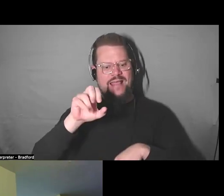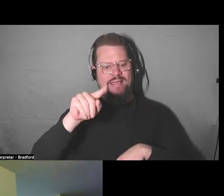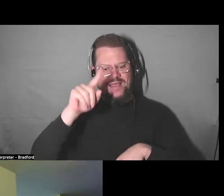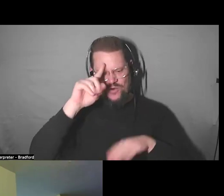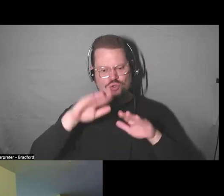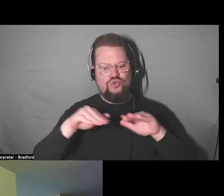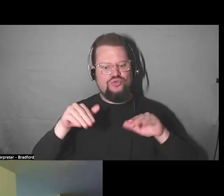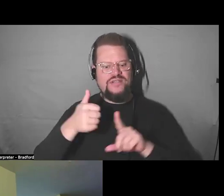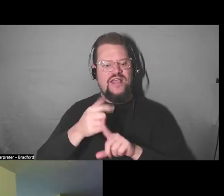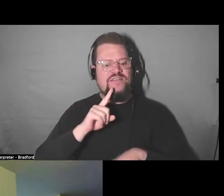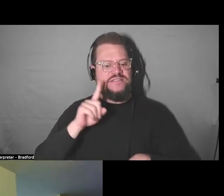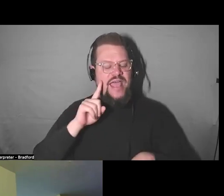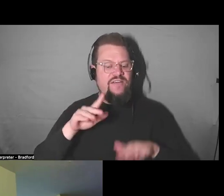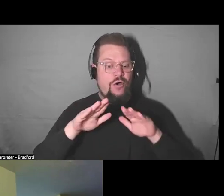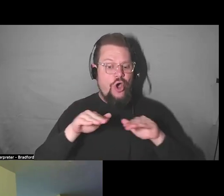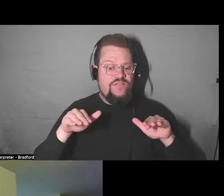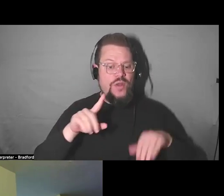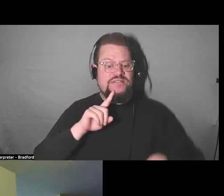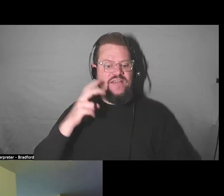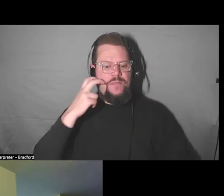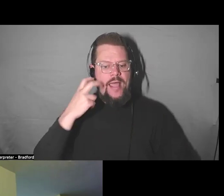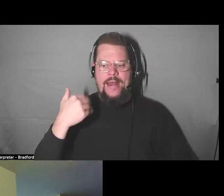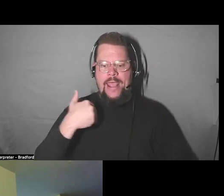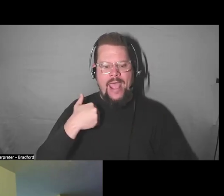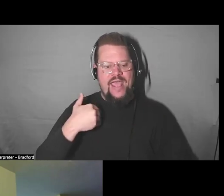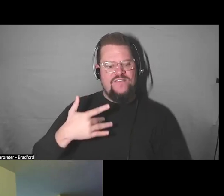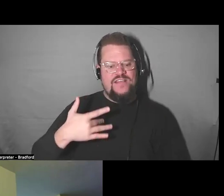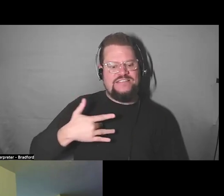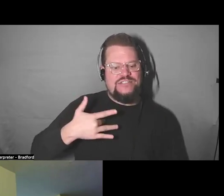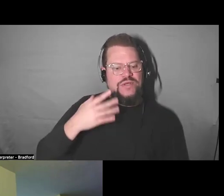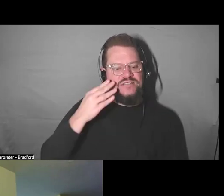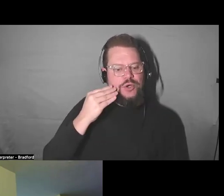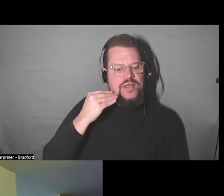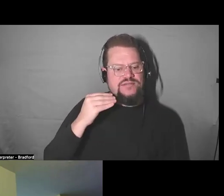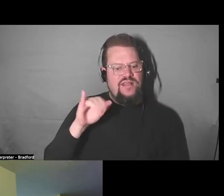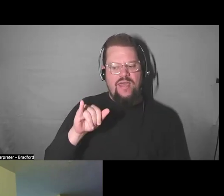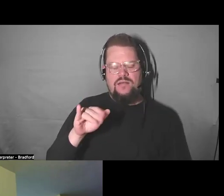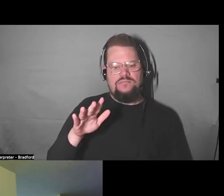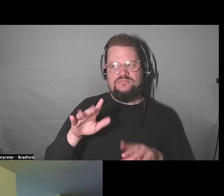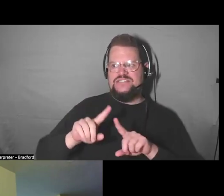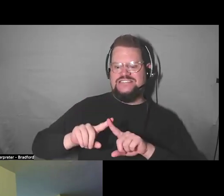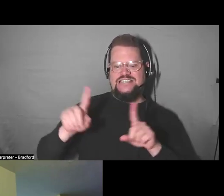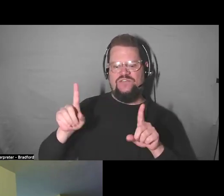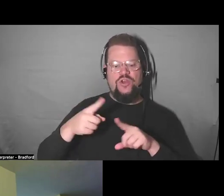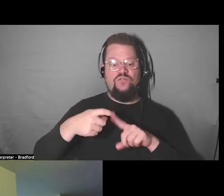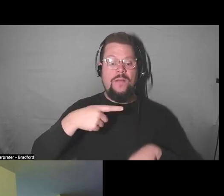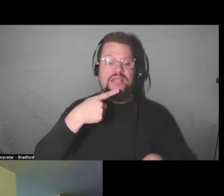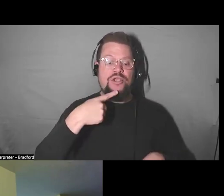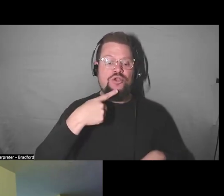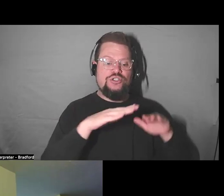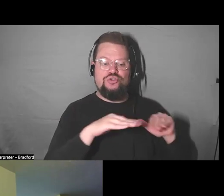of hearing, who are deaf-blind, who have these sensory experiences that are very, very different from hearing